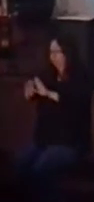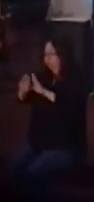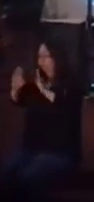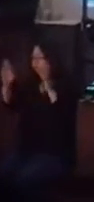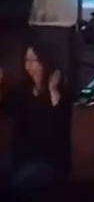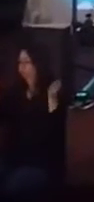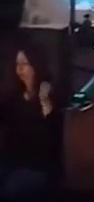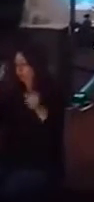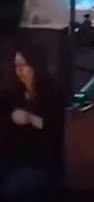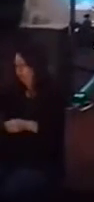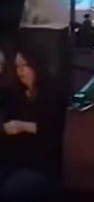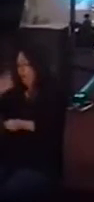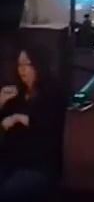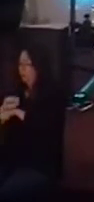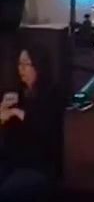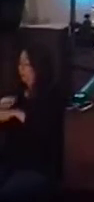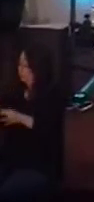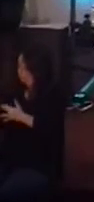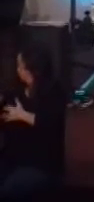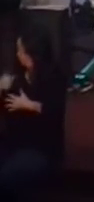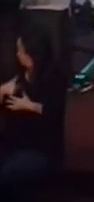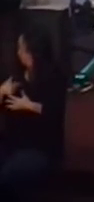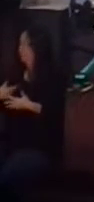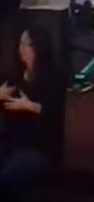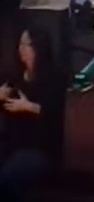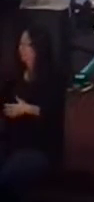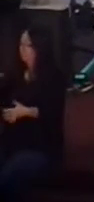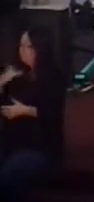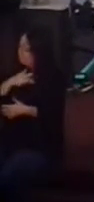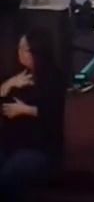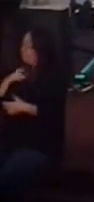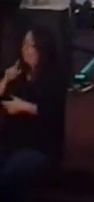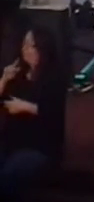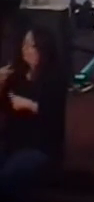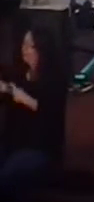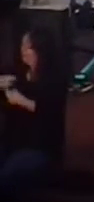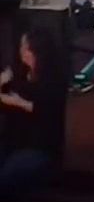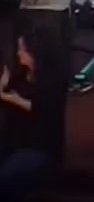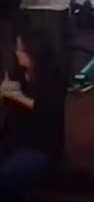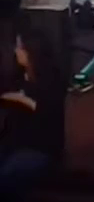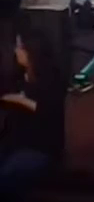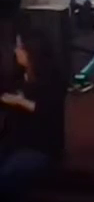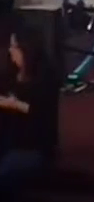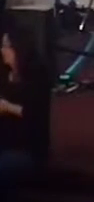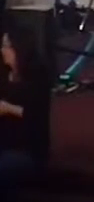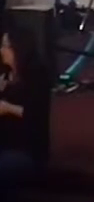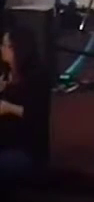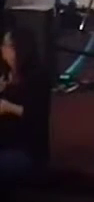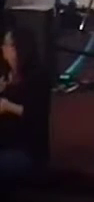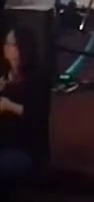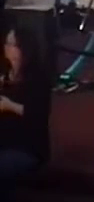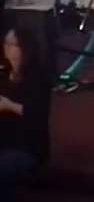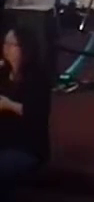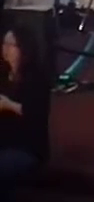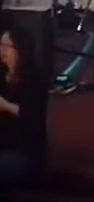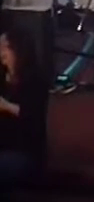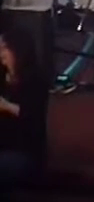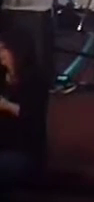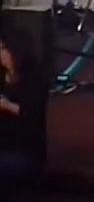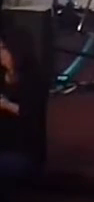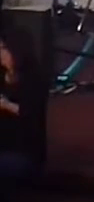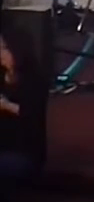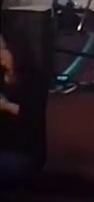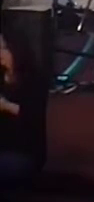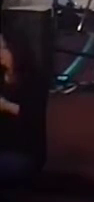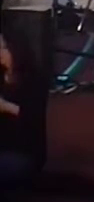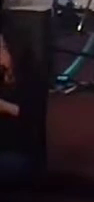for God to work through me and really convict my heart about certain things. It exposed me to some things that I wouldn't have been exposed to